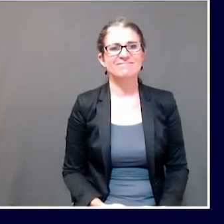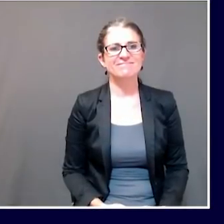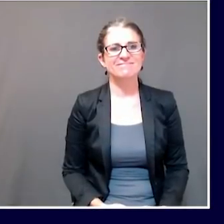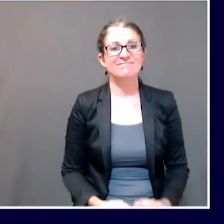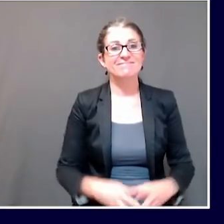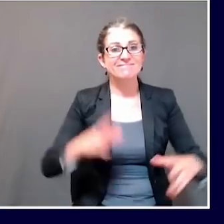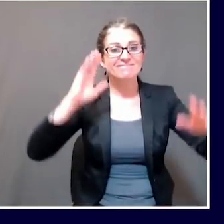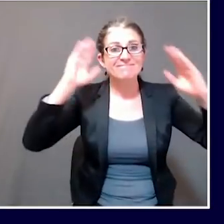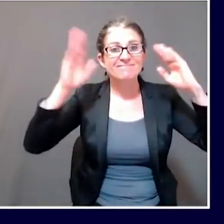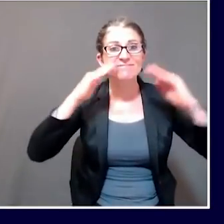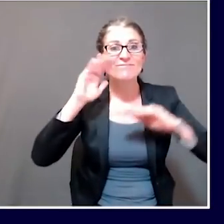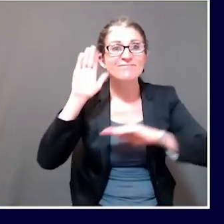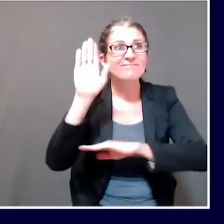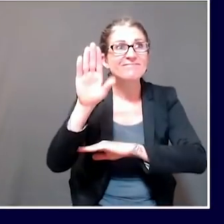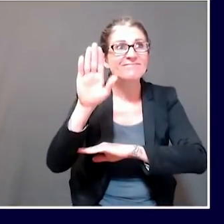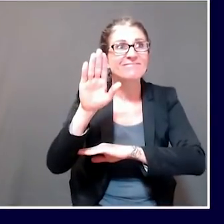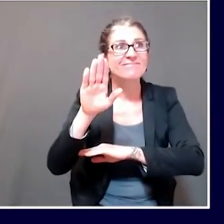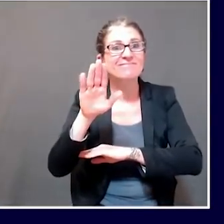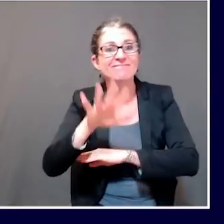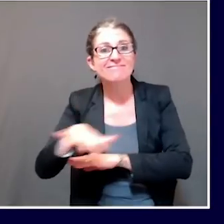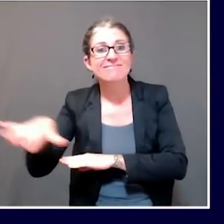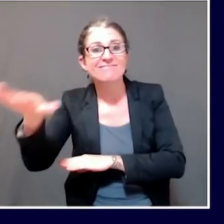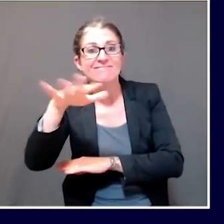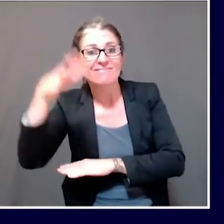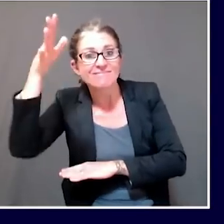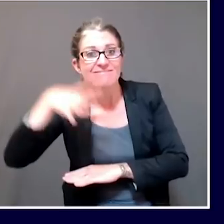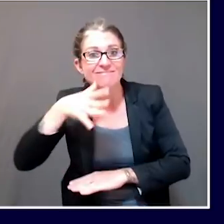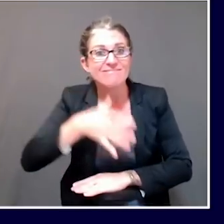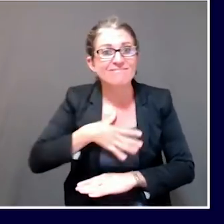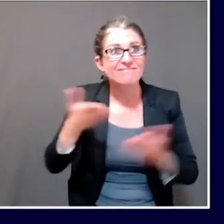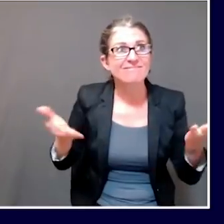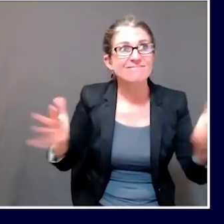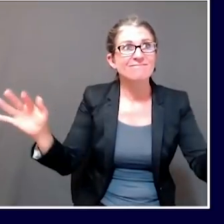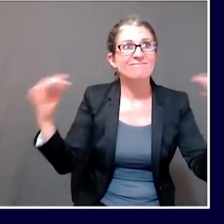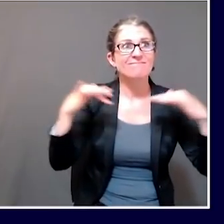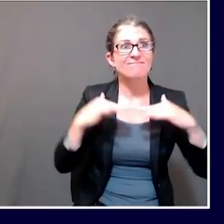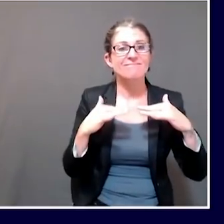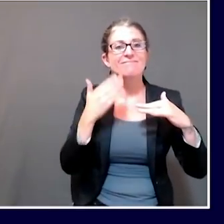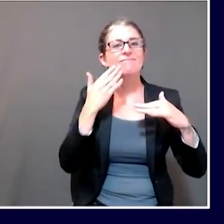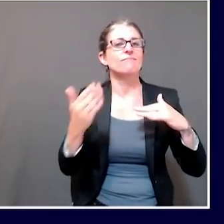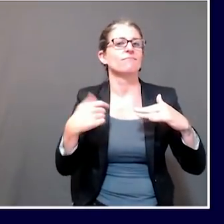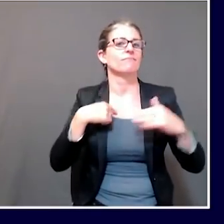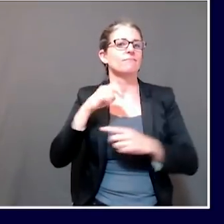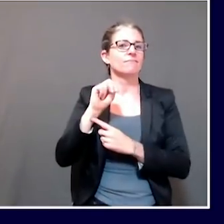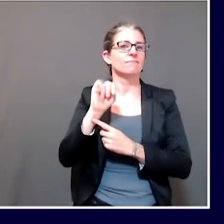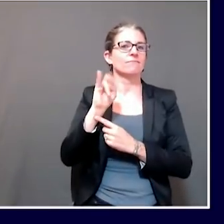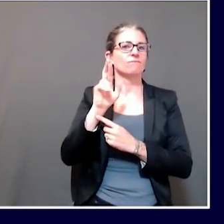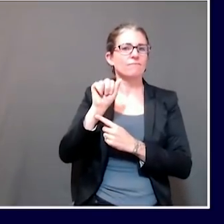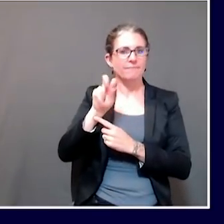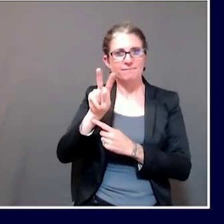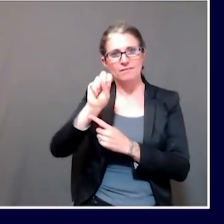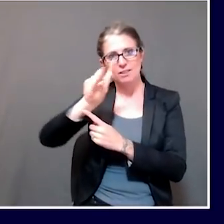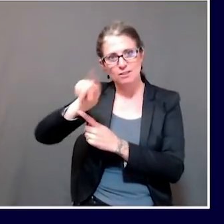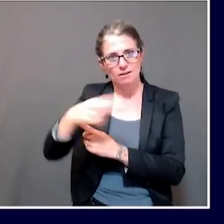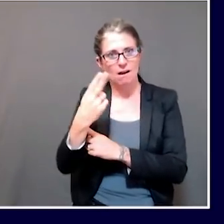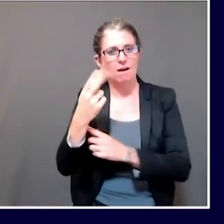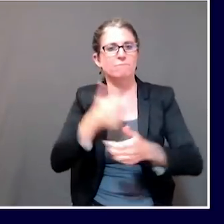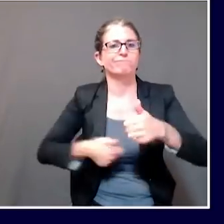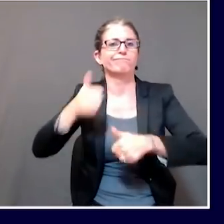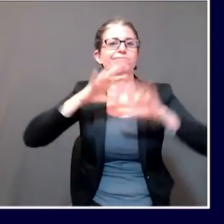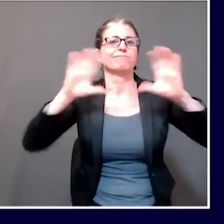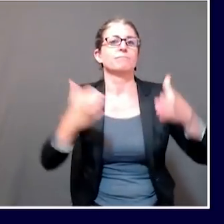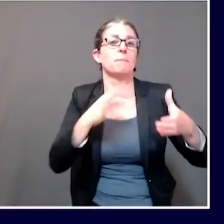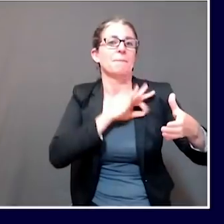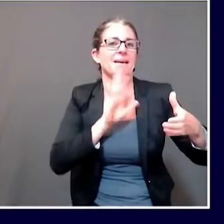Good afternoon, ladies and gentlemen. My name is Nirav Shah. I'm the director of the Maine Center for Disease Control and Prevention.